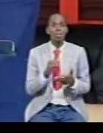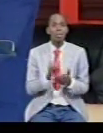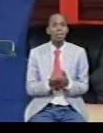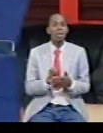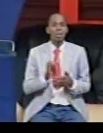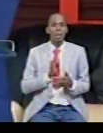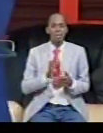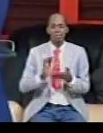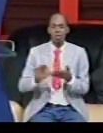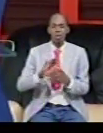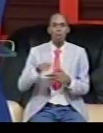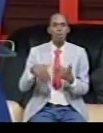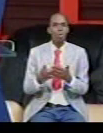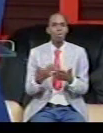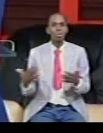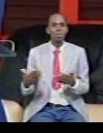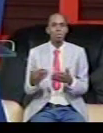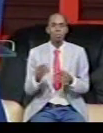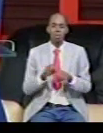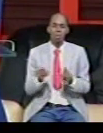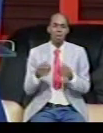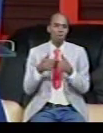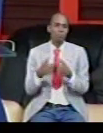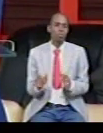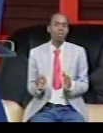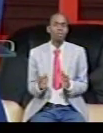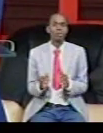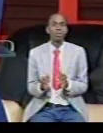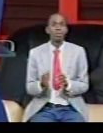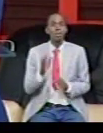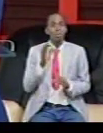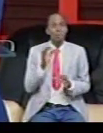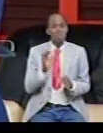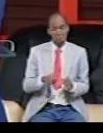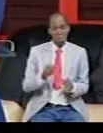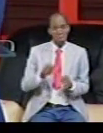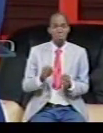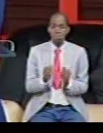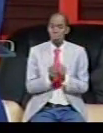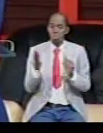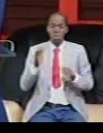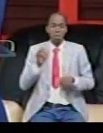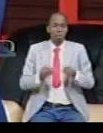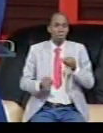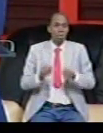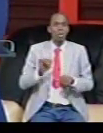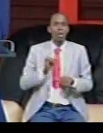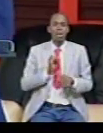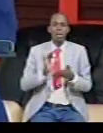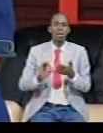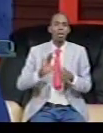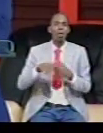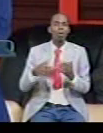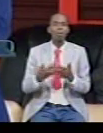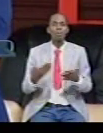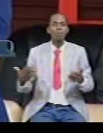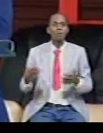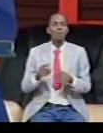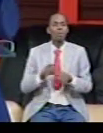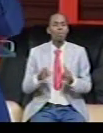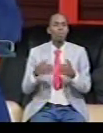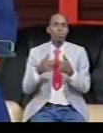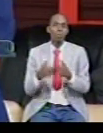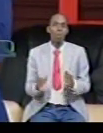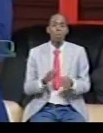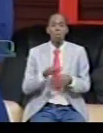but loss. Yea, doubtless, I count all things but loss. That means all the things I would have